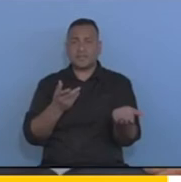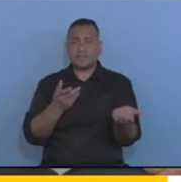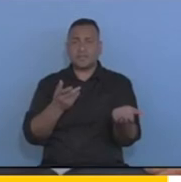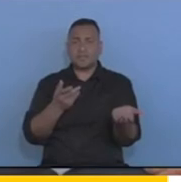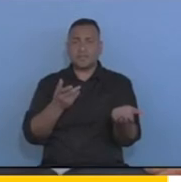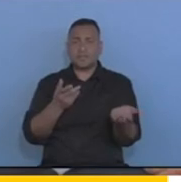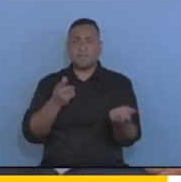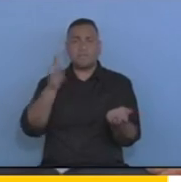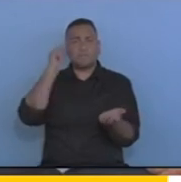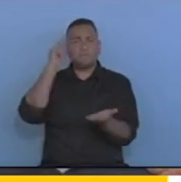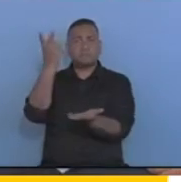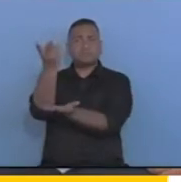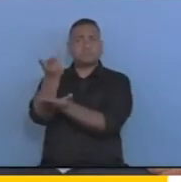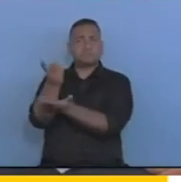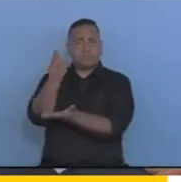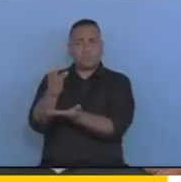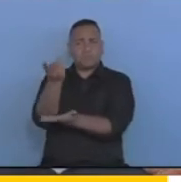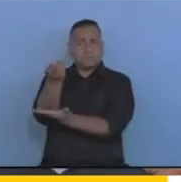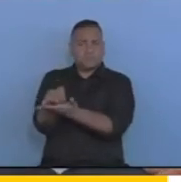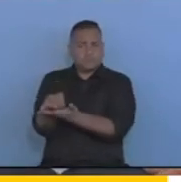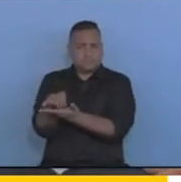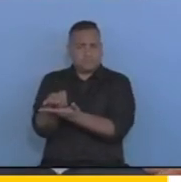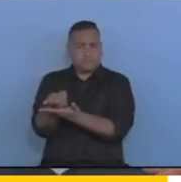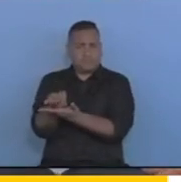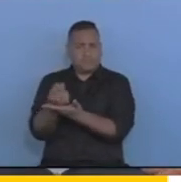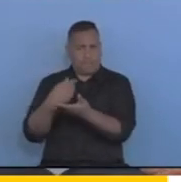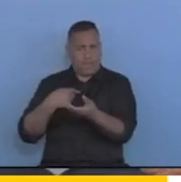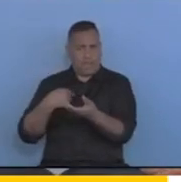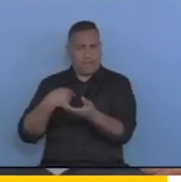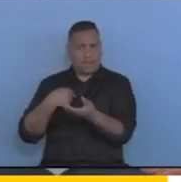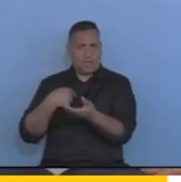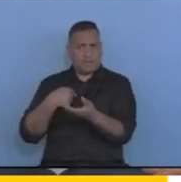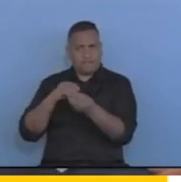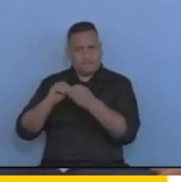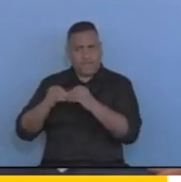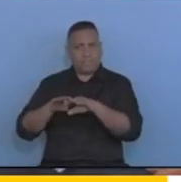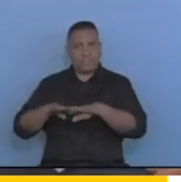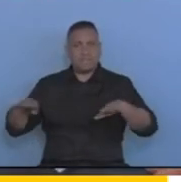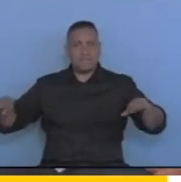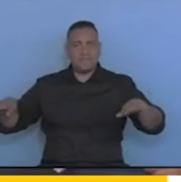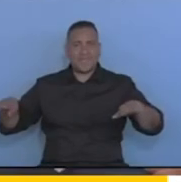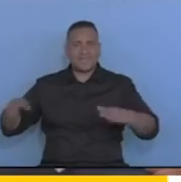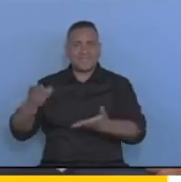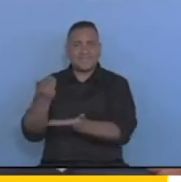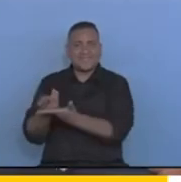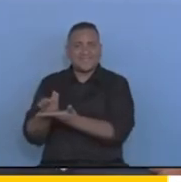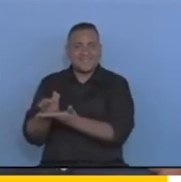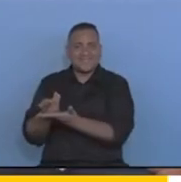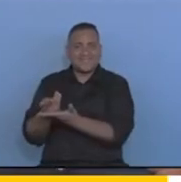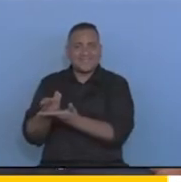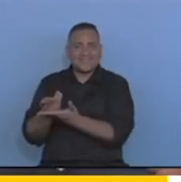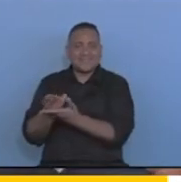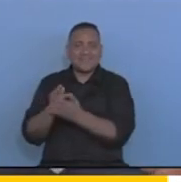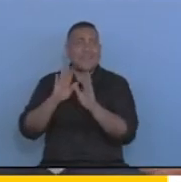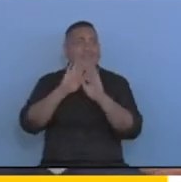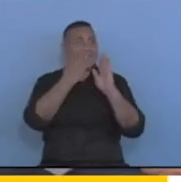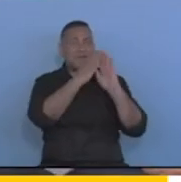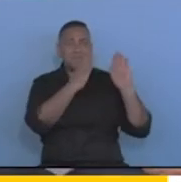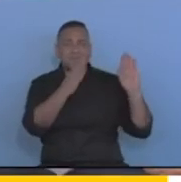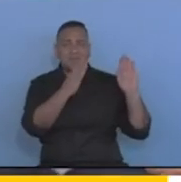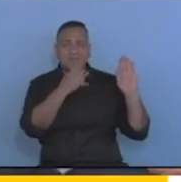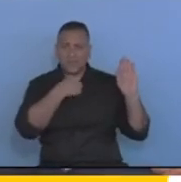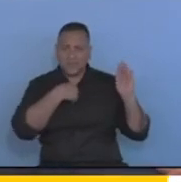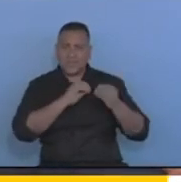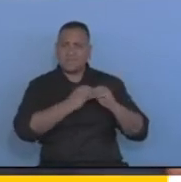a joiner that builds that bed. The lawyer that's there, the bookcase. Exactly. Joiners does that. Even from the baby,